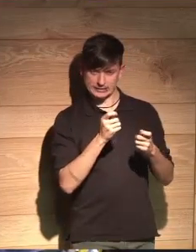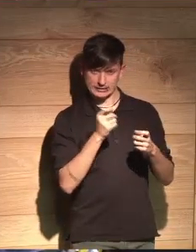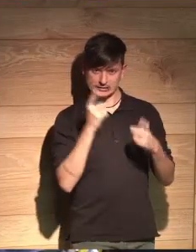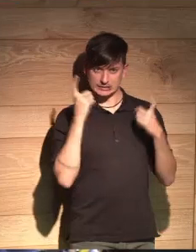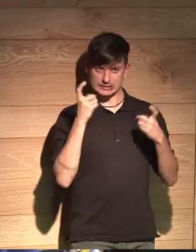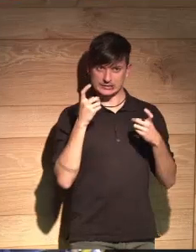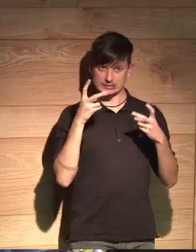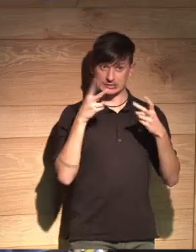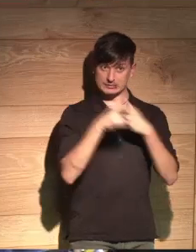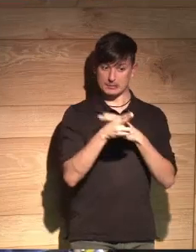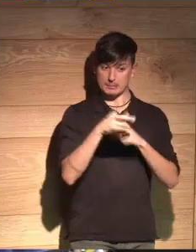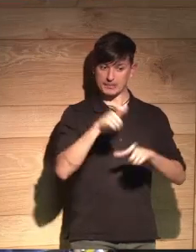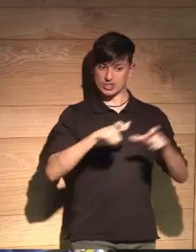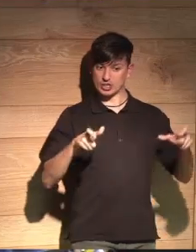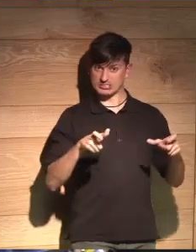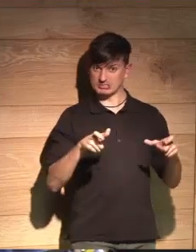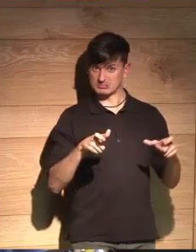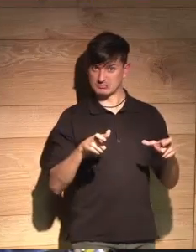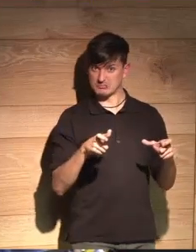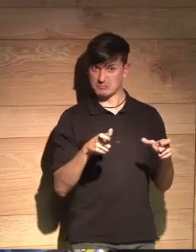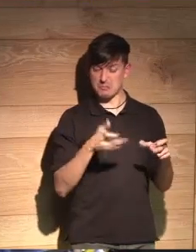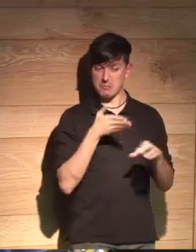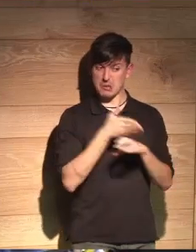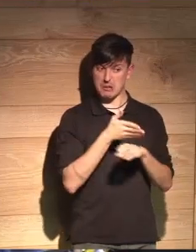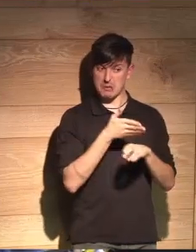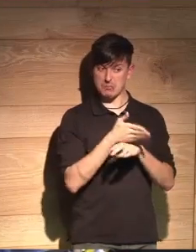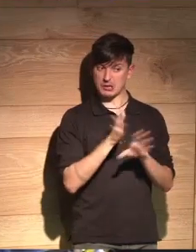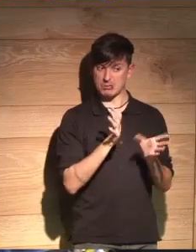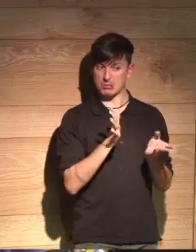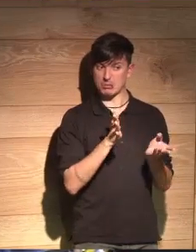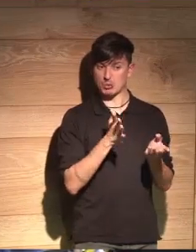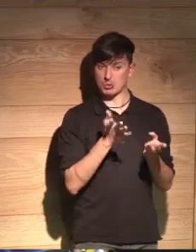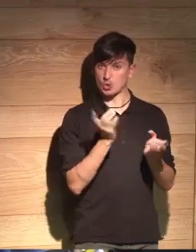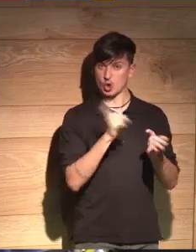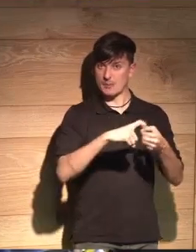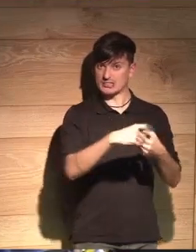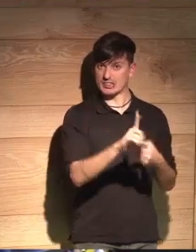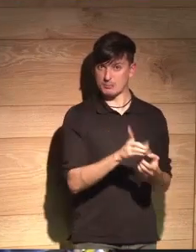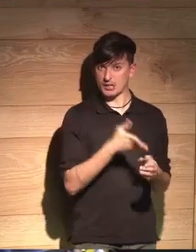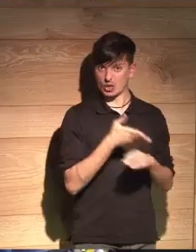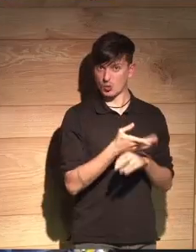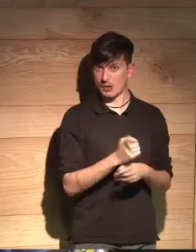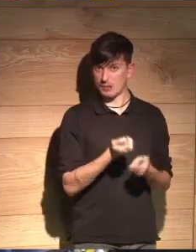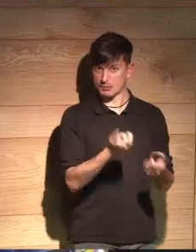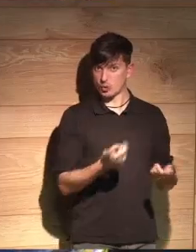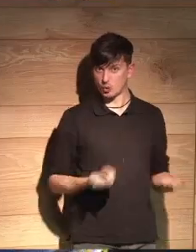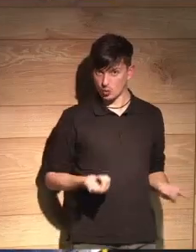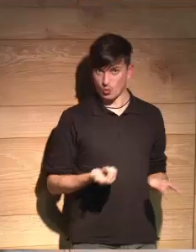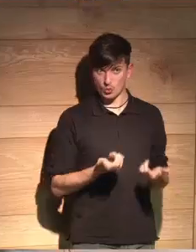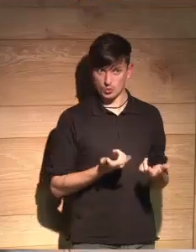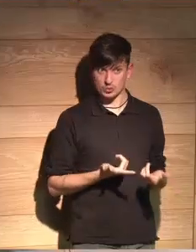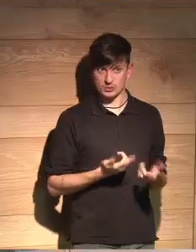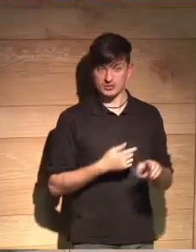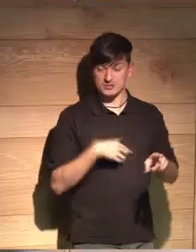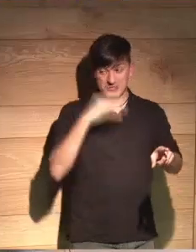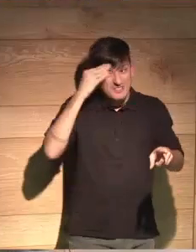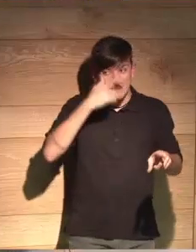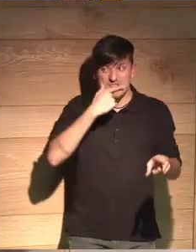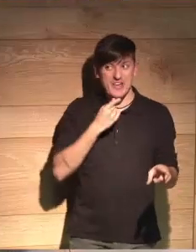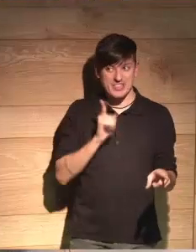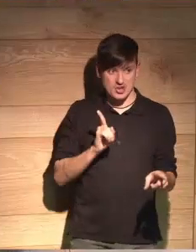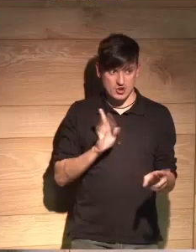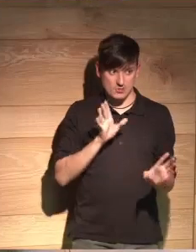measuring this contribution of people that do not contribute and want to be part of that. It won't be easy, but it